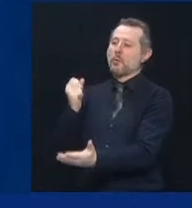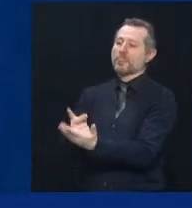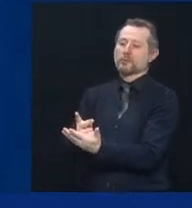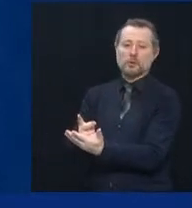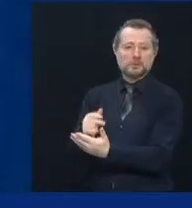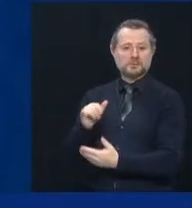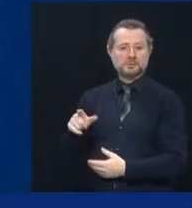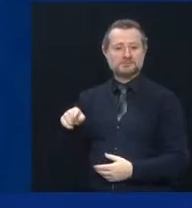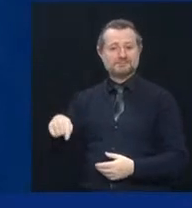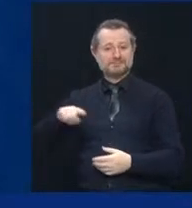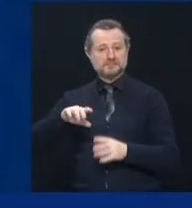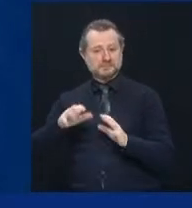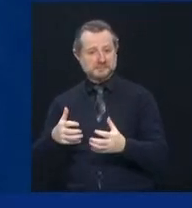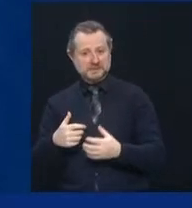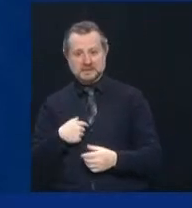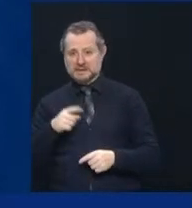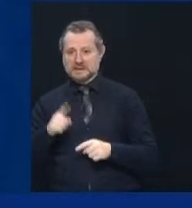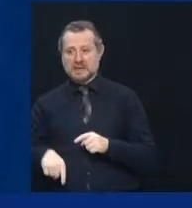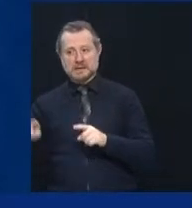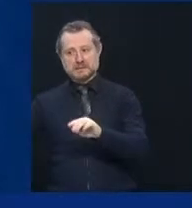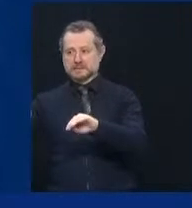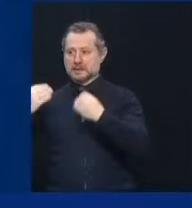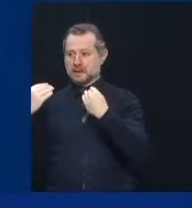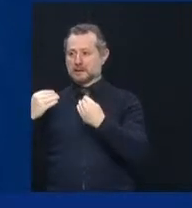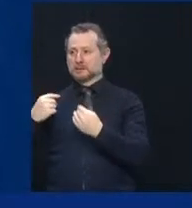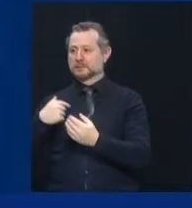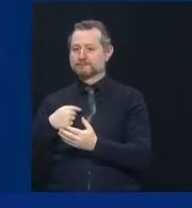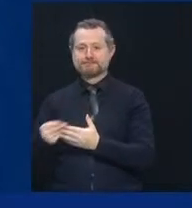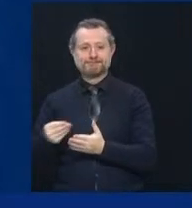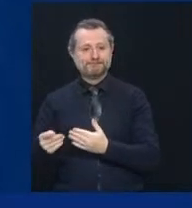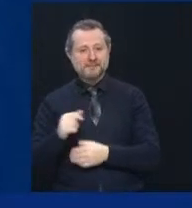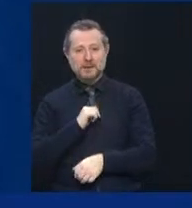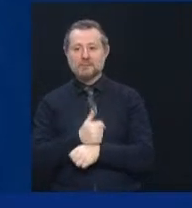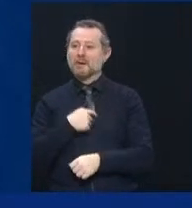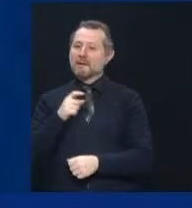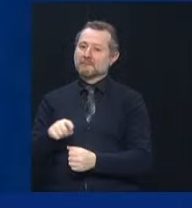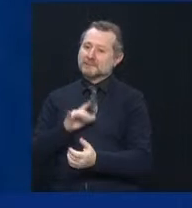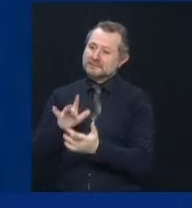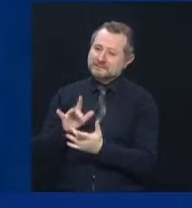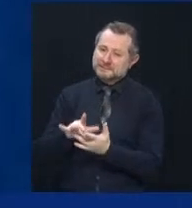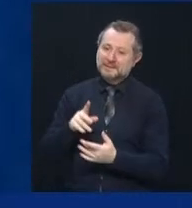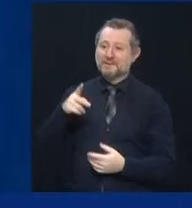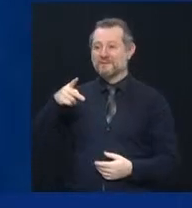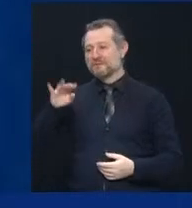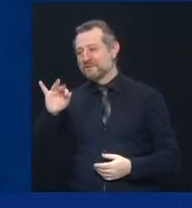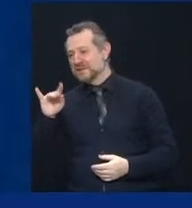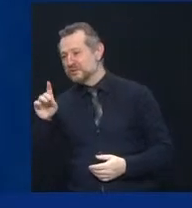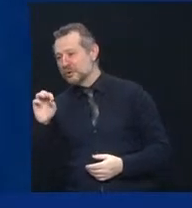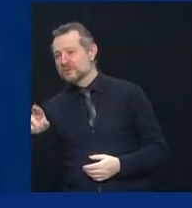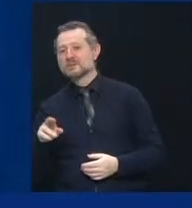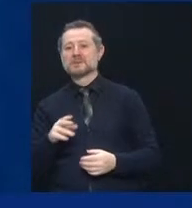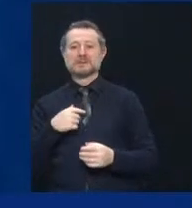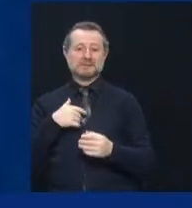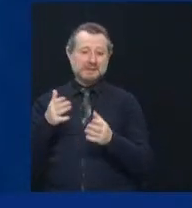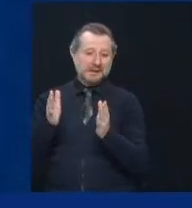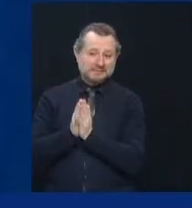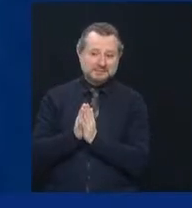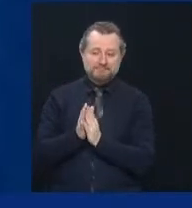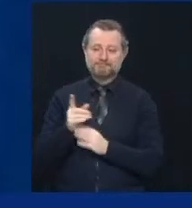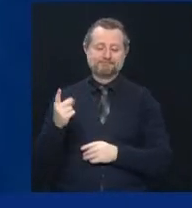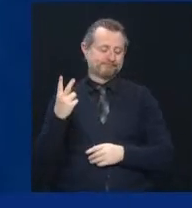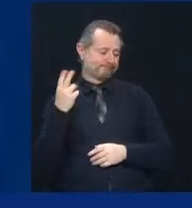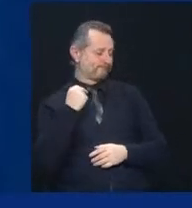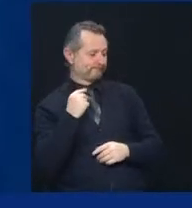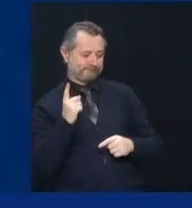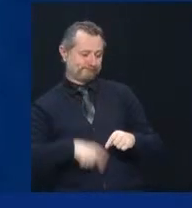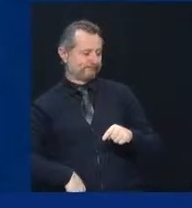I contacted Pfizer and Moderna and asked to purchase it. They cannot legally sell it. Only the federal government can